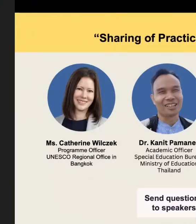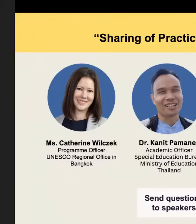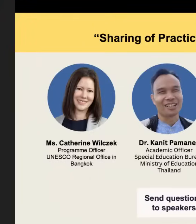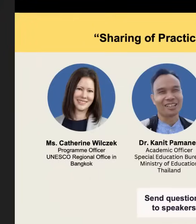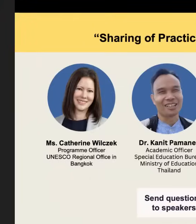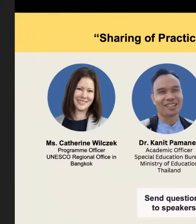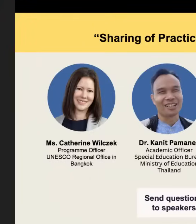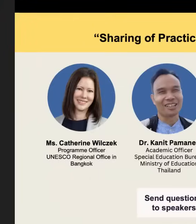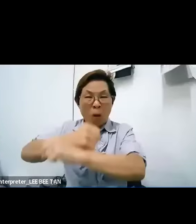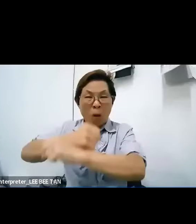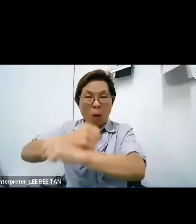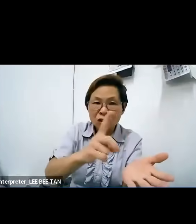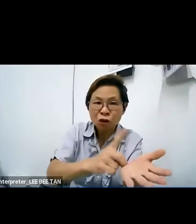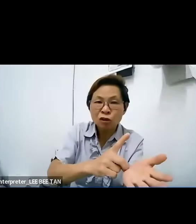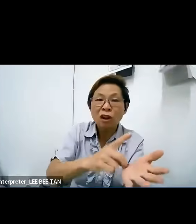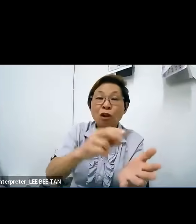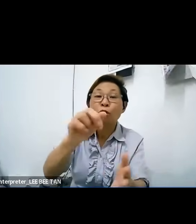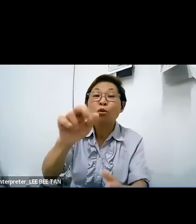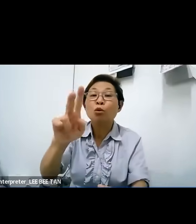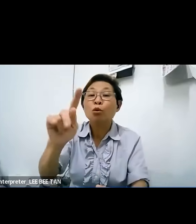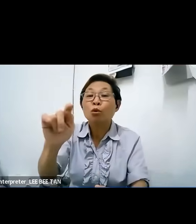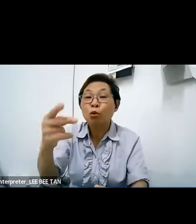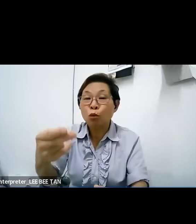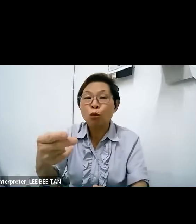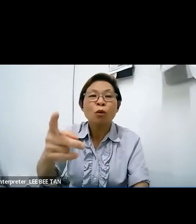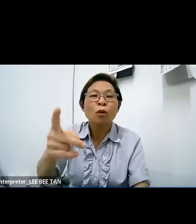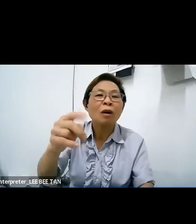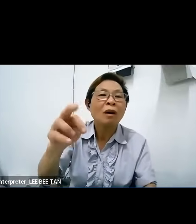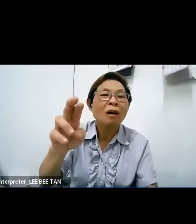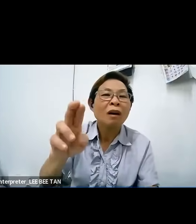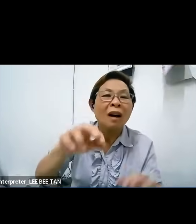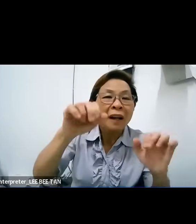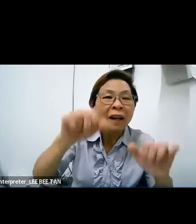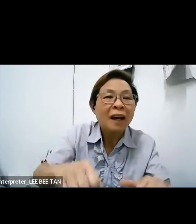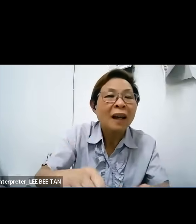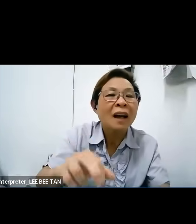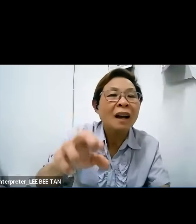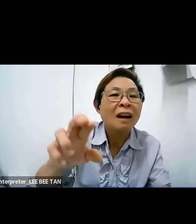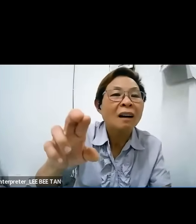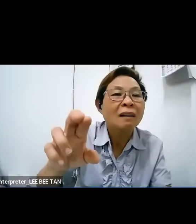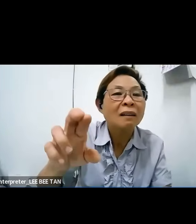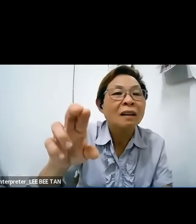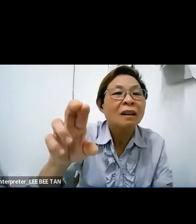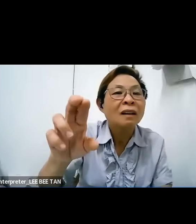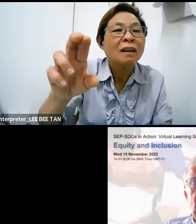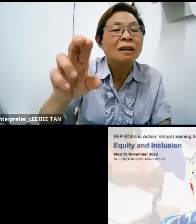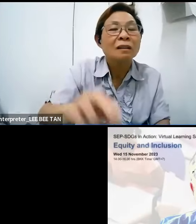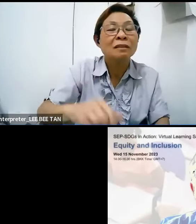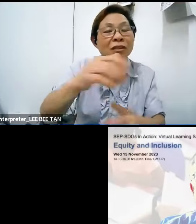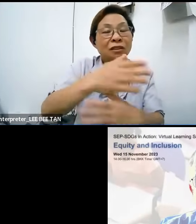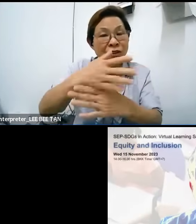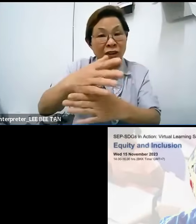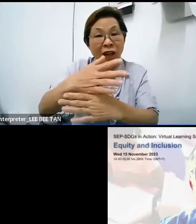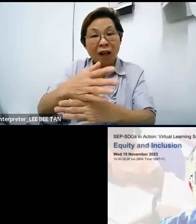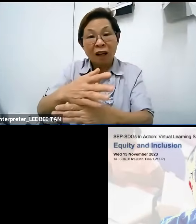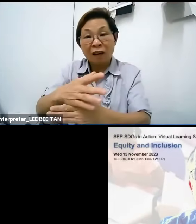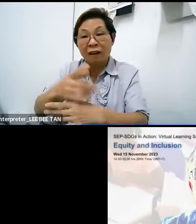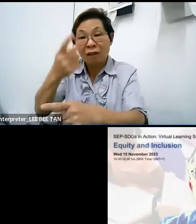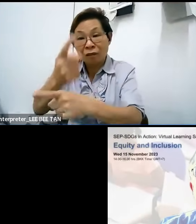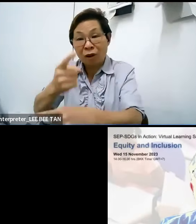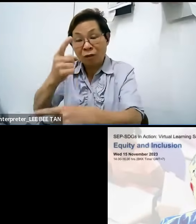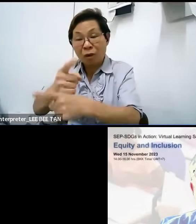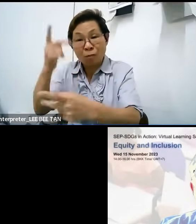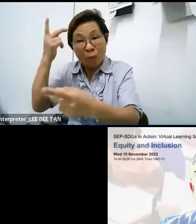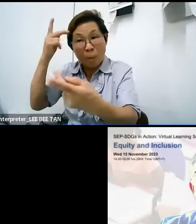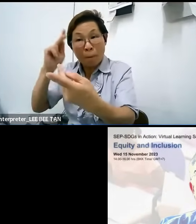speaker, Dr. Dhruv Patel. Doctor, can you please share on the practical strategies and initiatives by Nisai, Doctor?